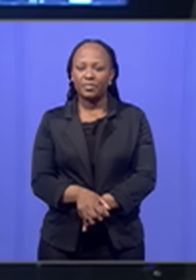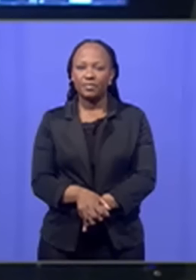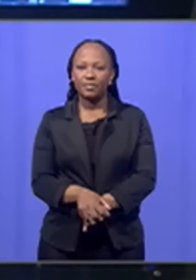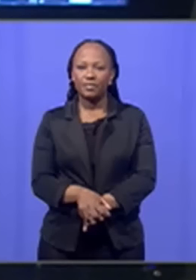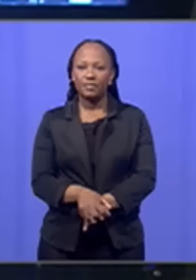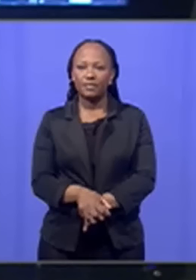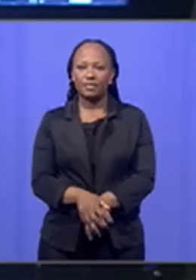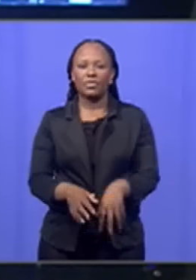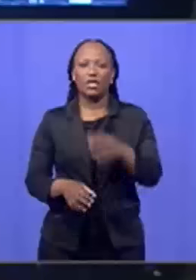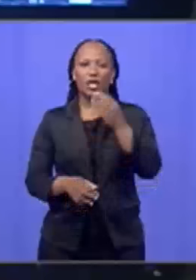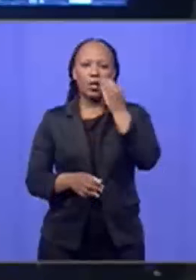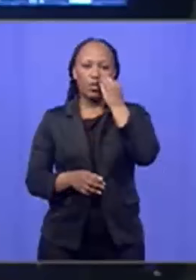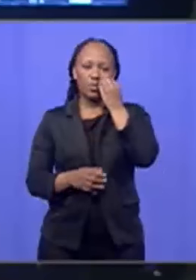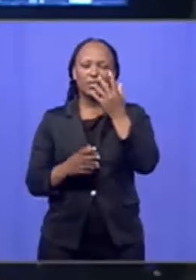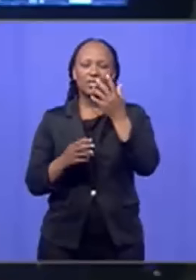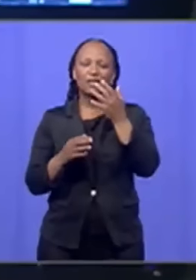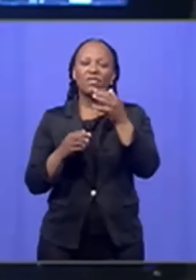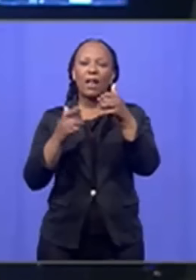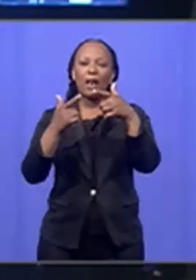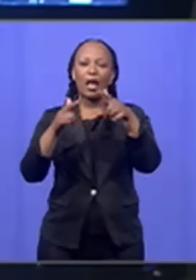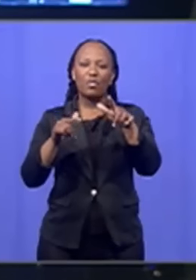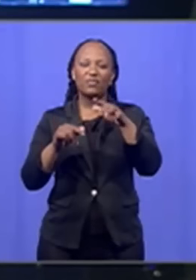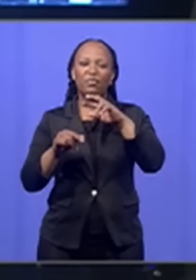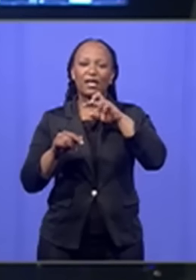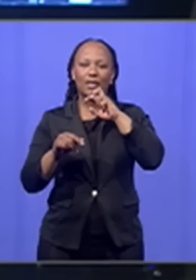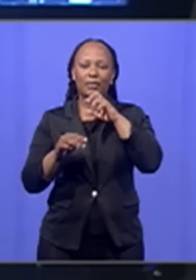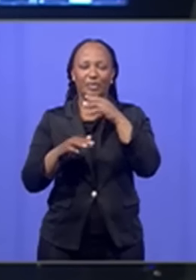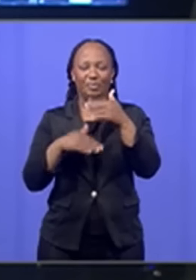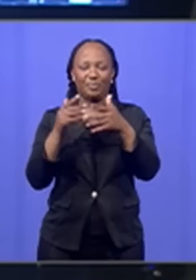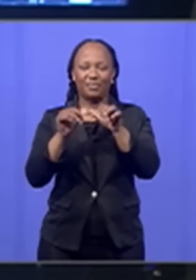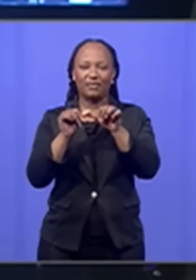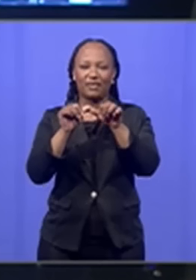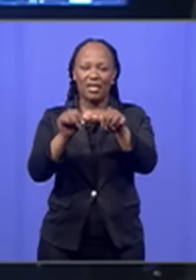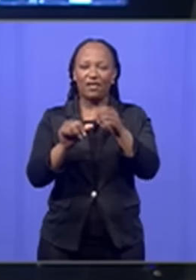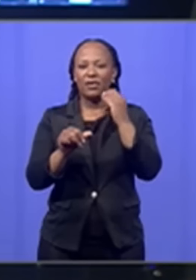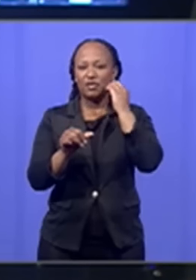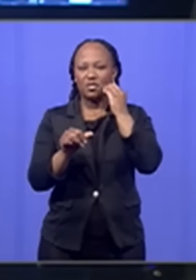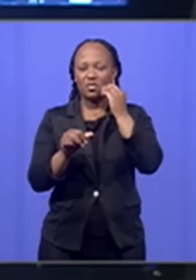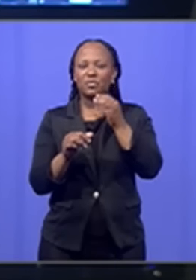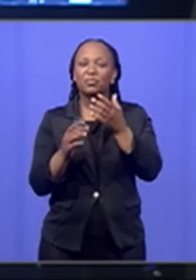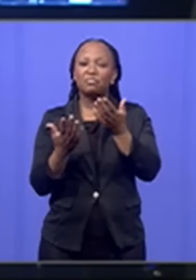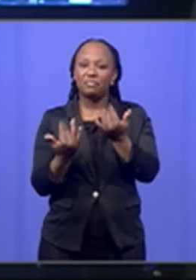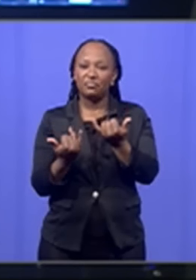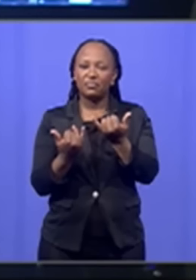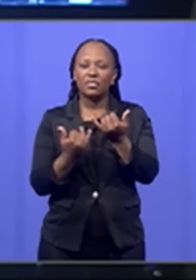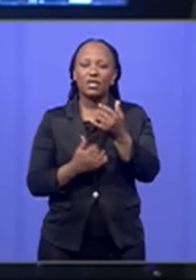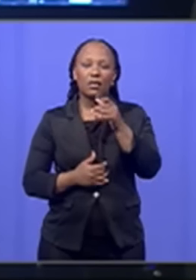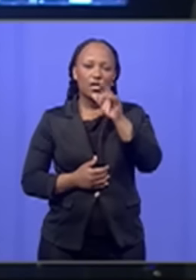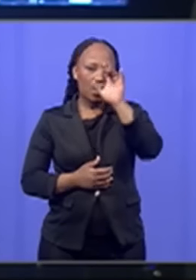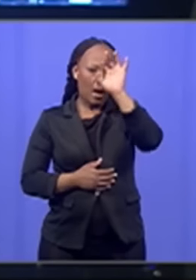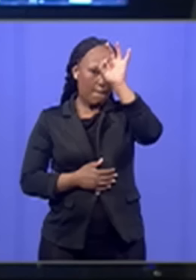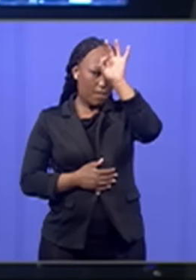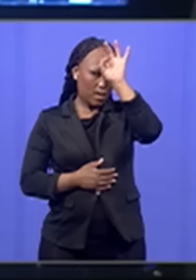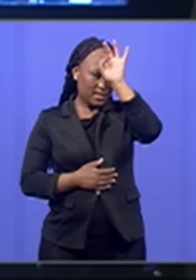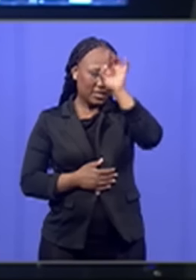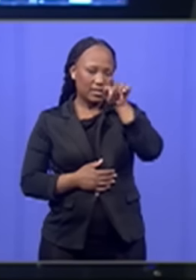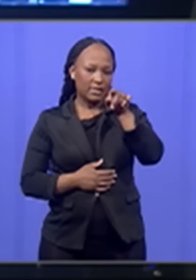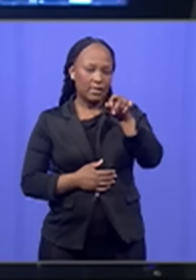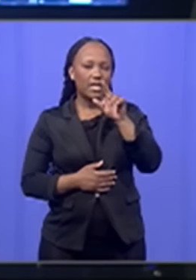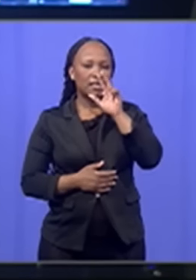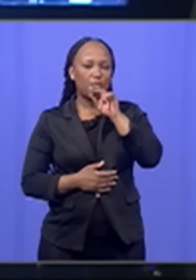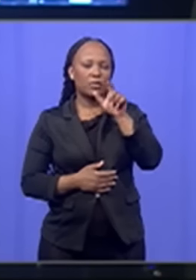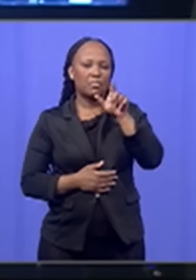Ditaba ka puo ya marena ya Sesotho di tswela pele ho SABC 2 lo le hae. Moedi wa sepolesa sa naha Mobrigadier Atlenda Mathe